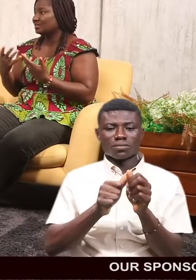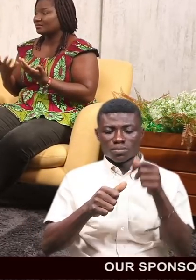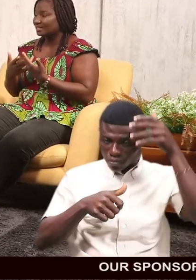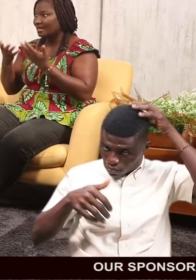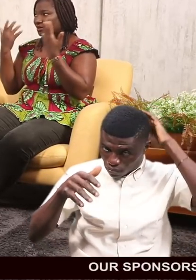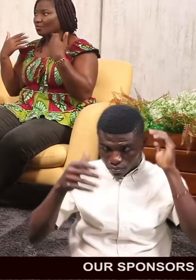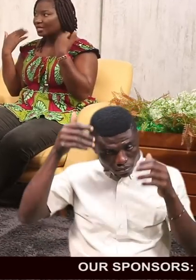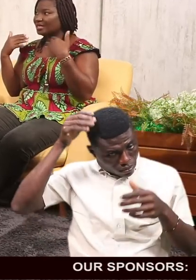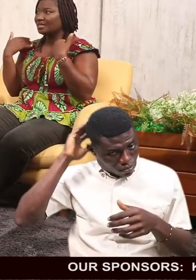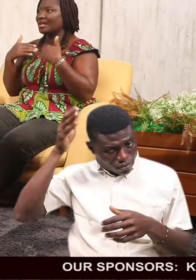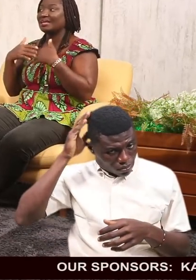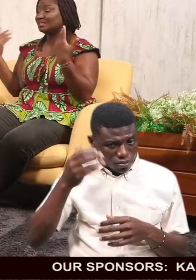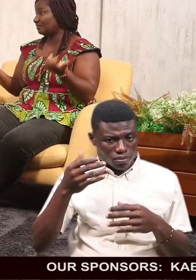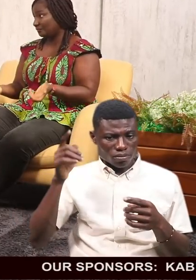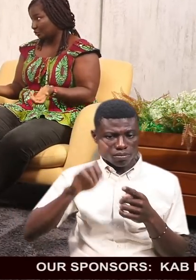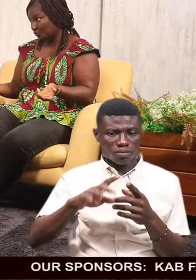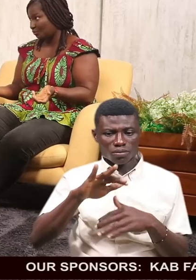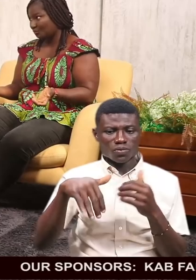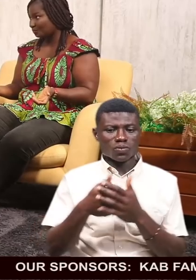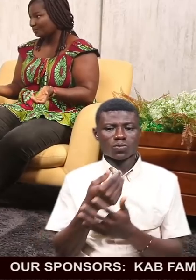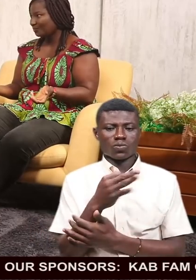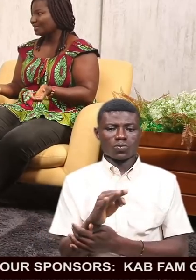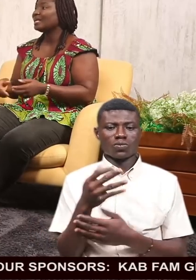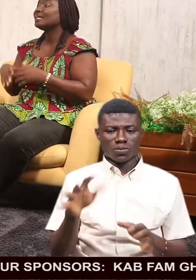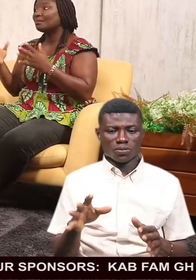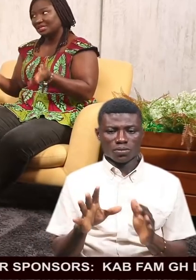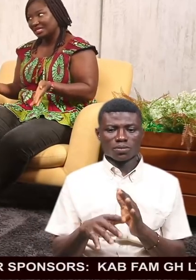ya until say, we ni nye na etiti fiso.